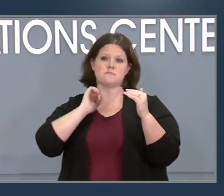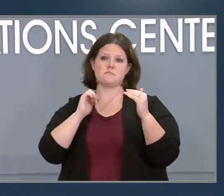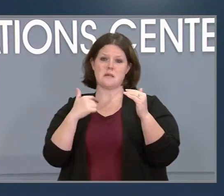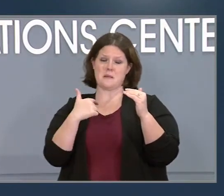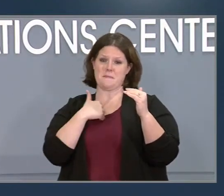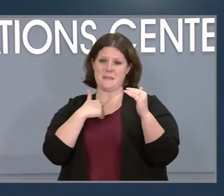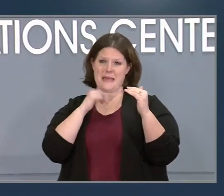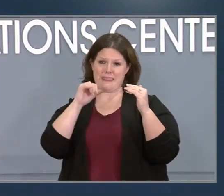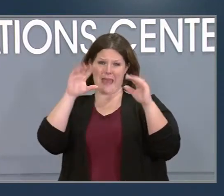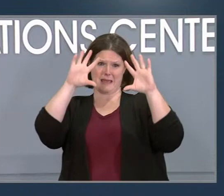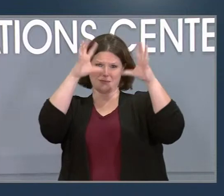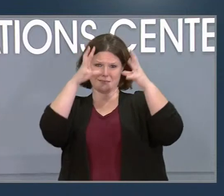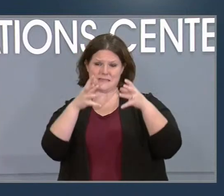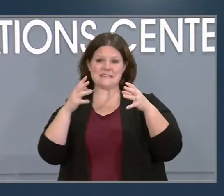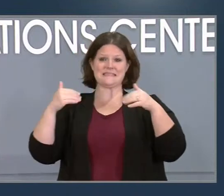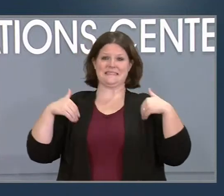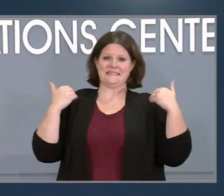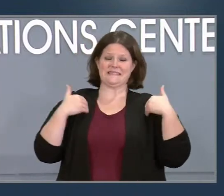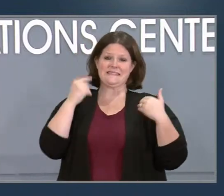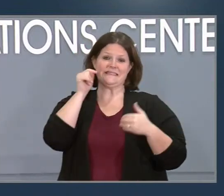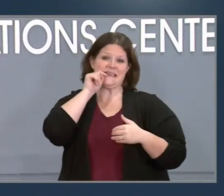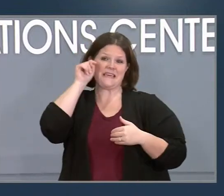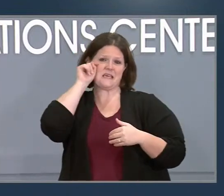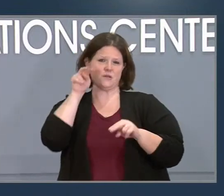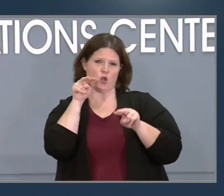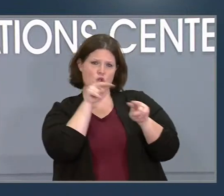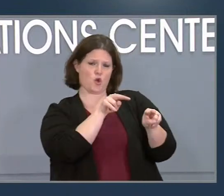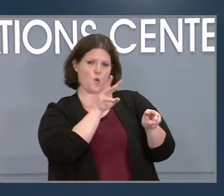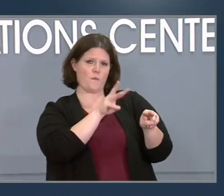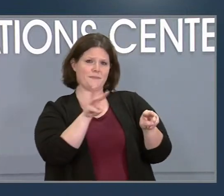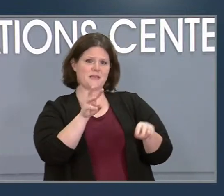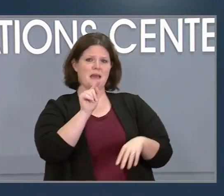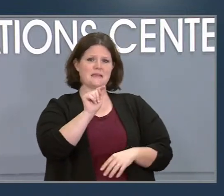I encourage our teens to visit